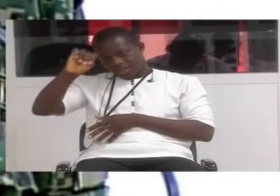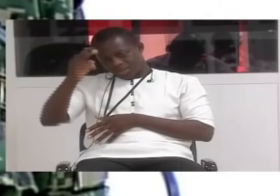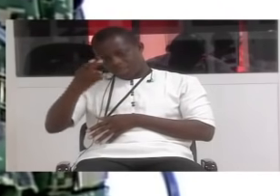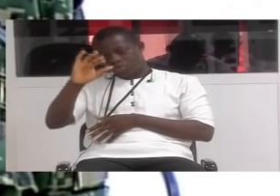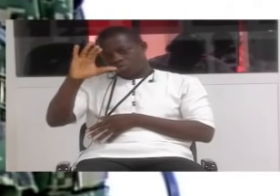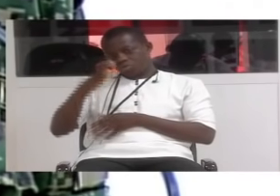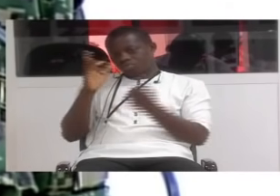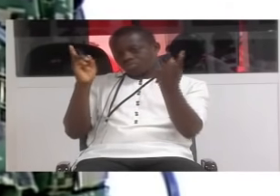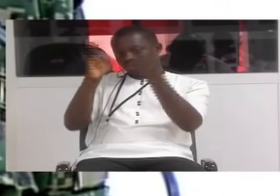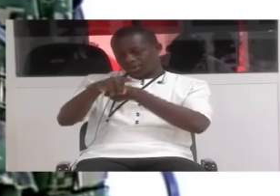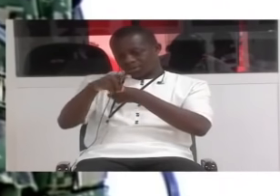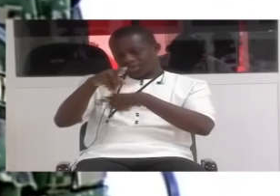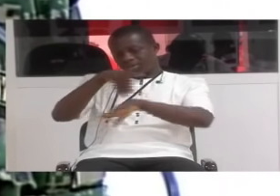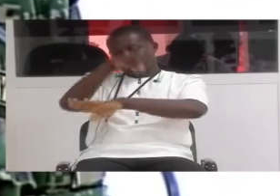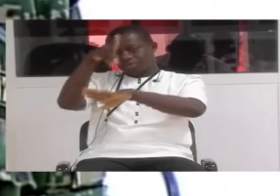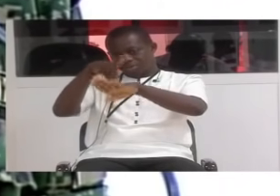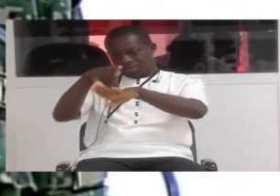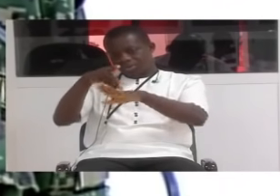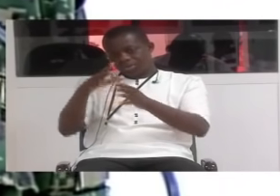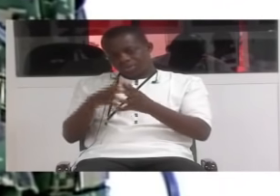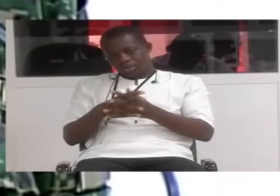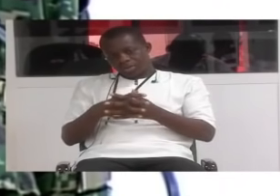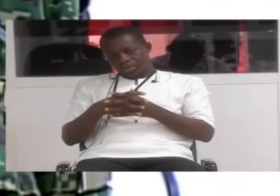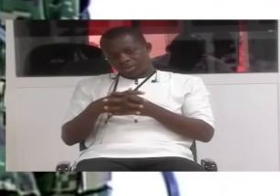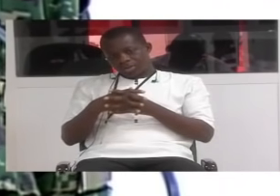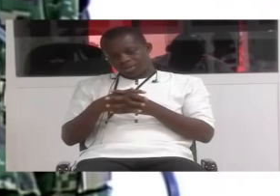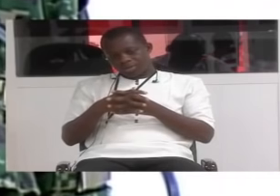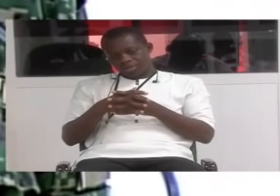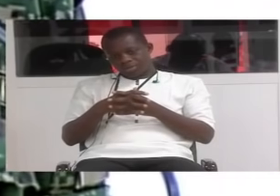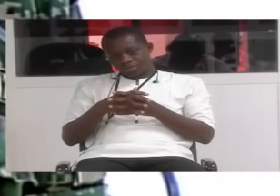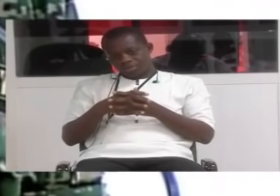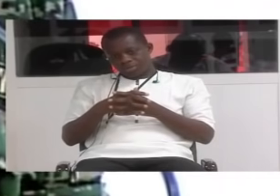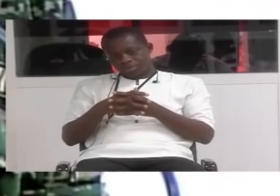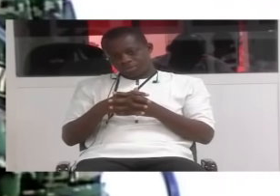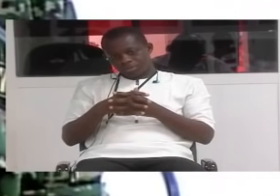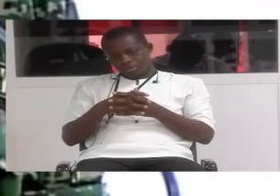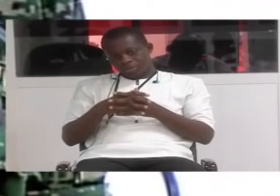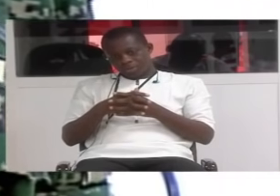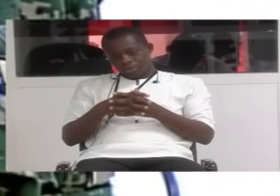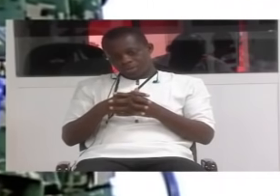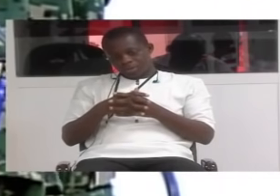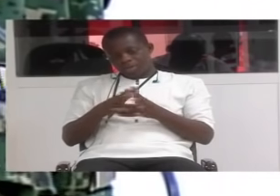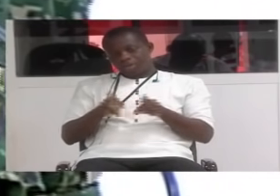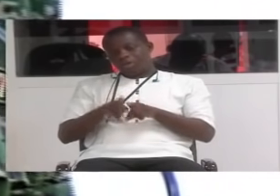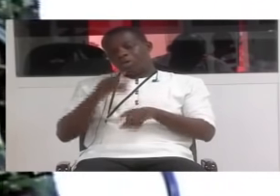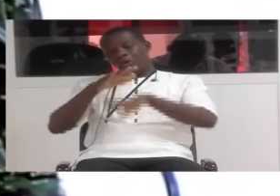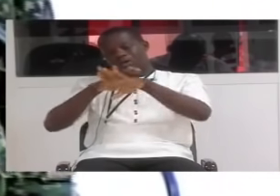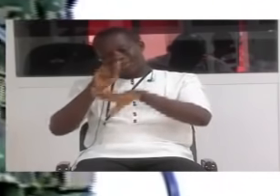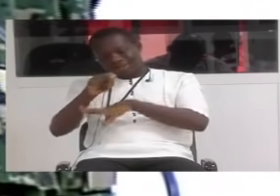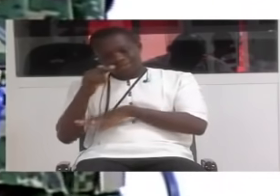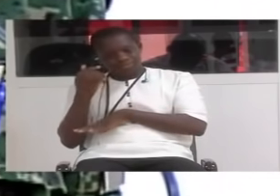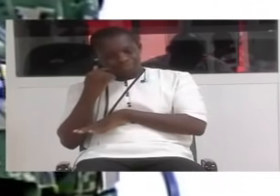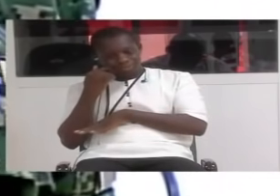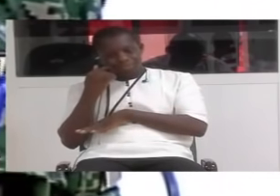and changed me. Placed us. And replaced us, yeah. Also more.